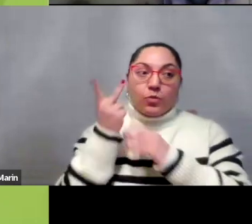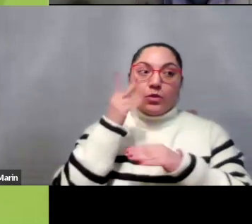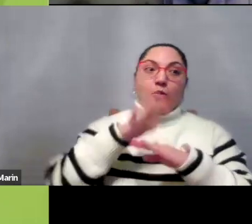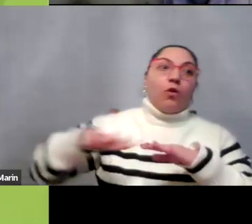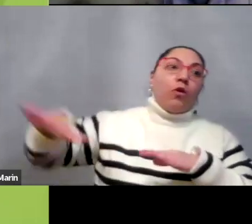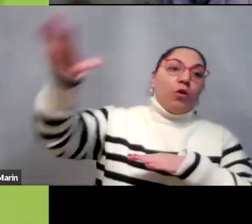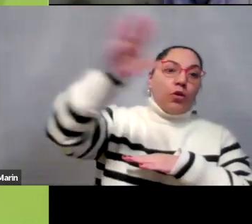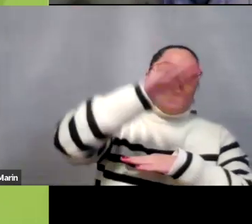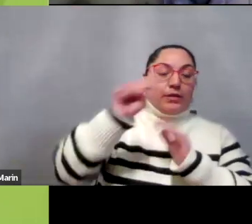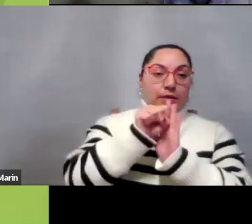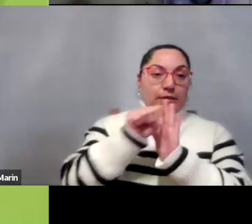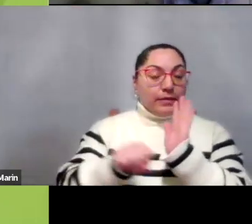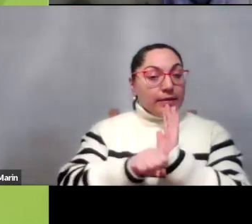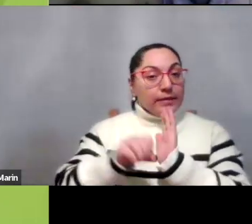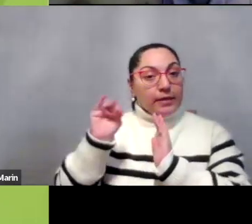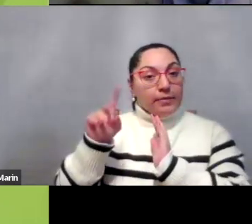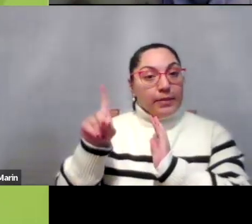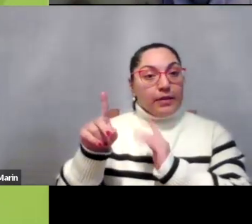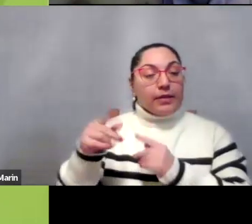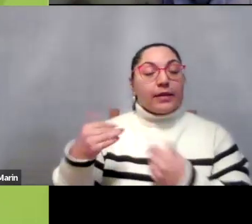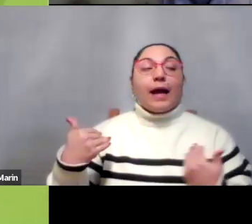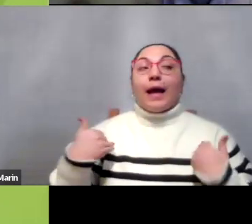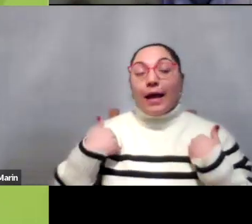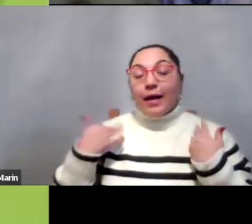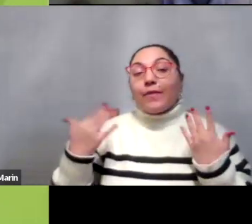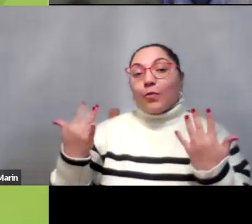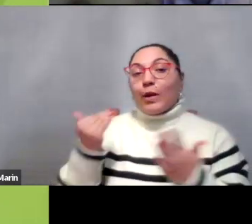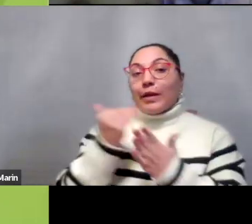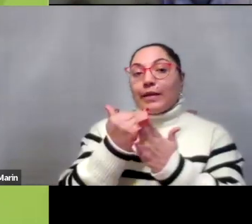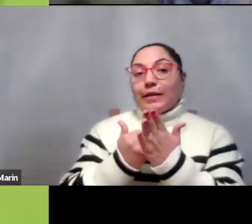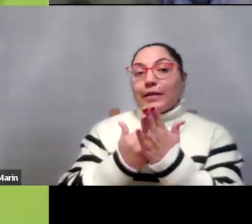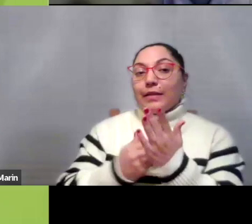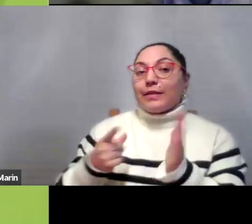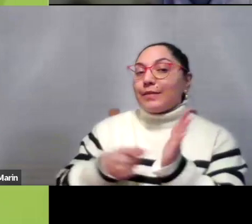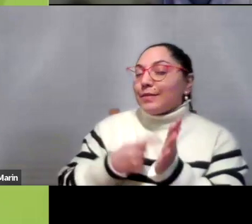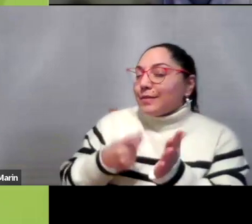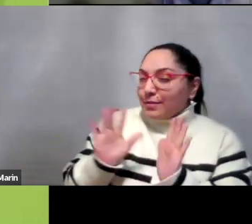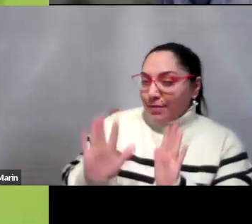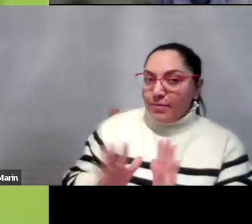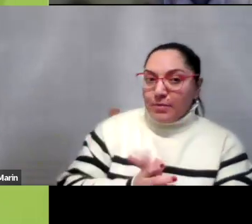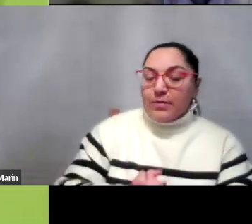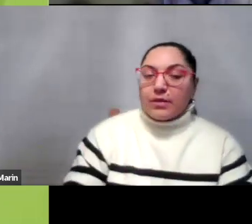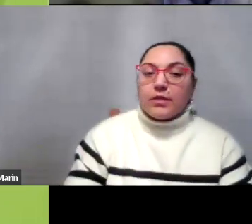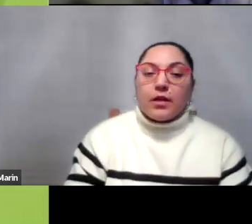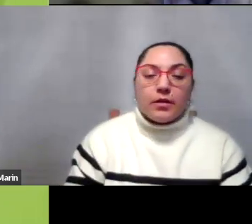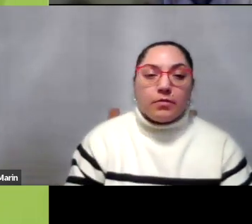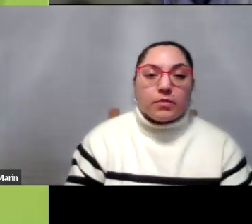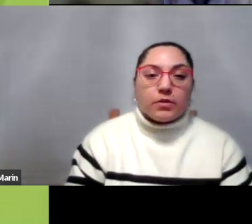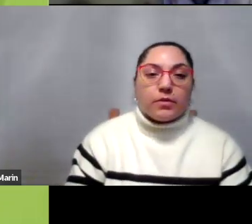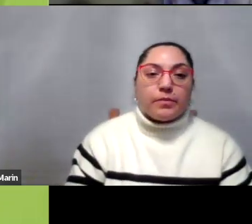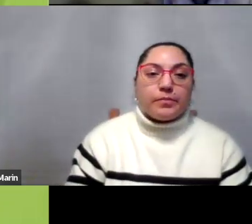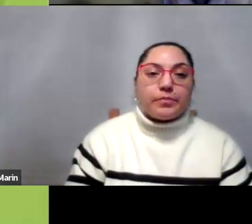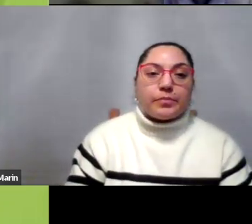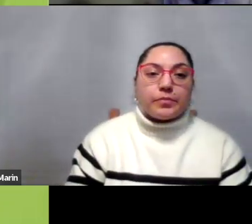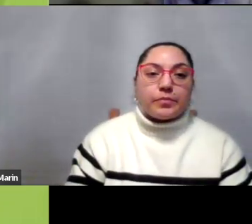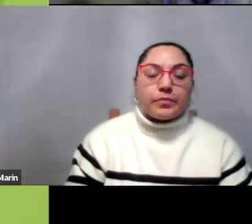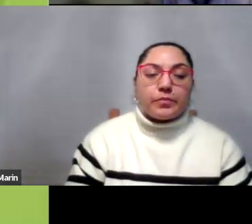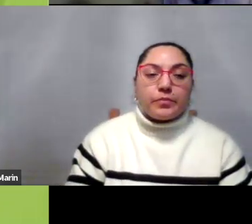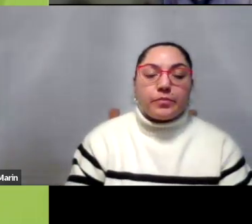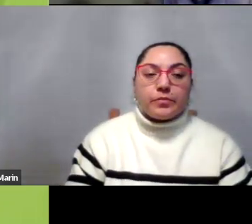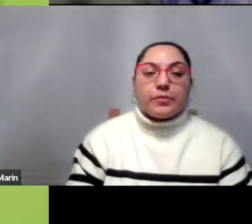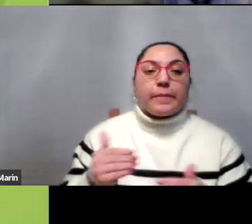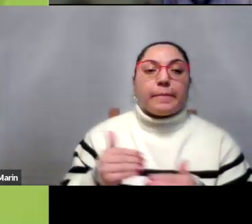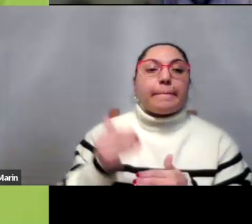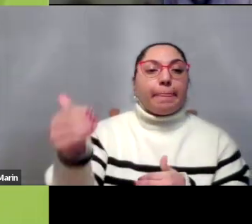So oftentimes they have waiting list of about 2 months in order to get into the RICE evaluation unit. Okay. All right, next